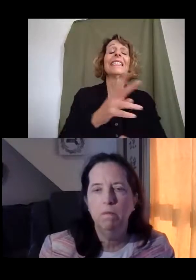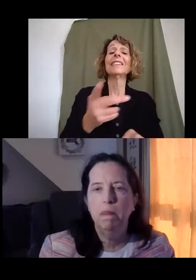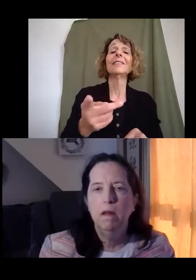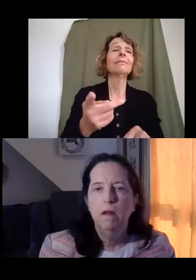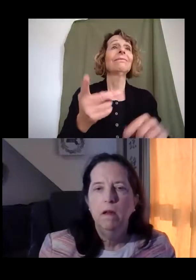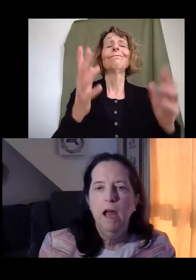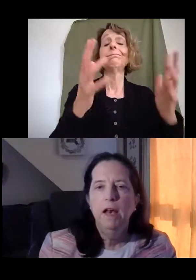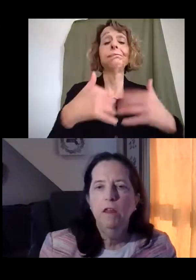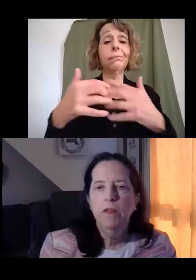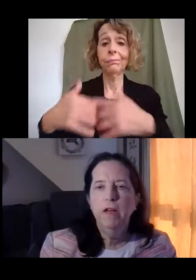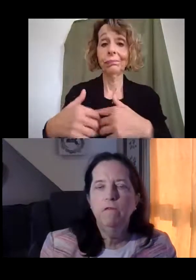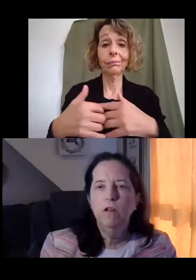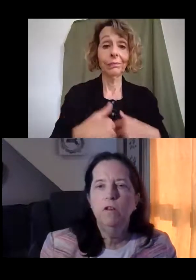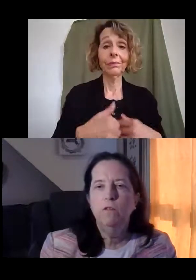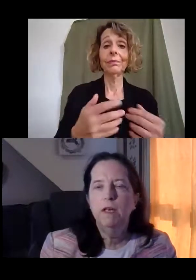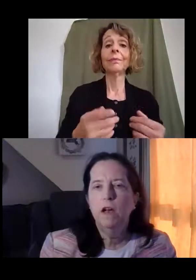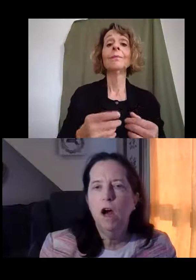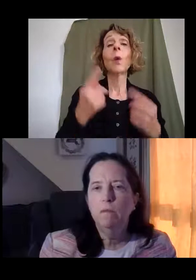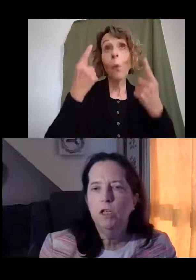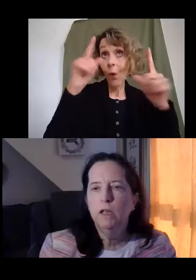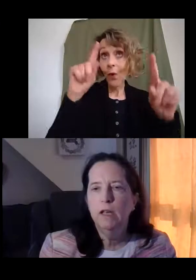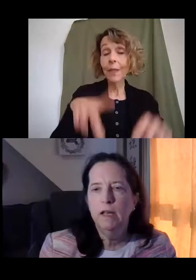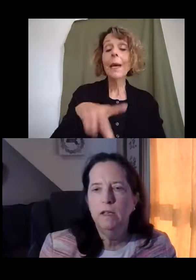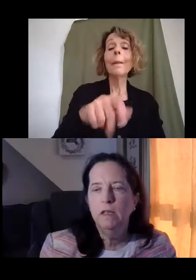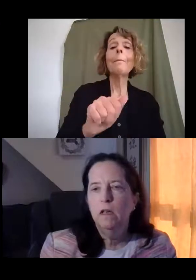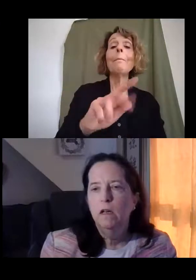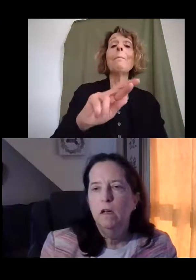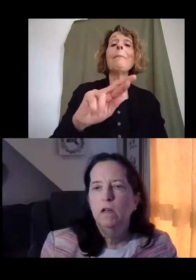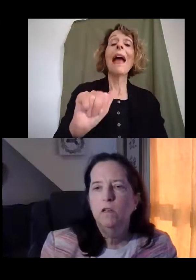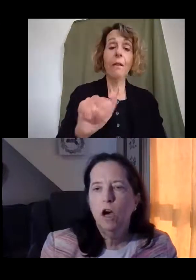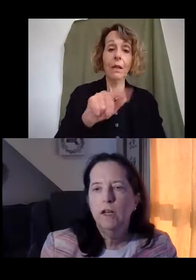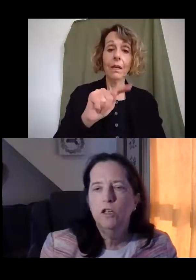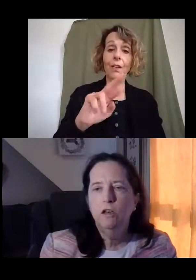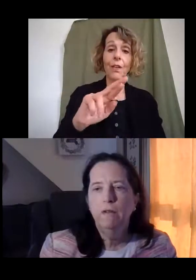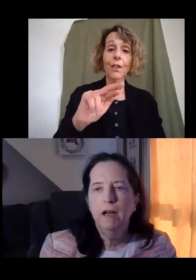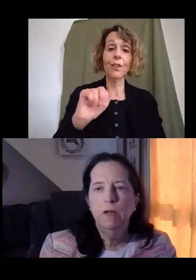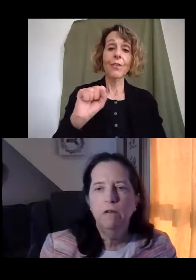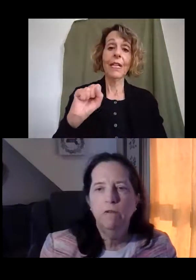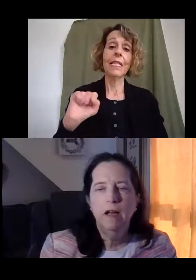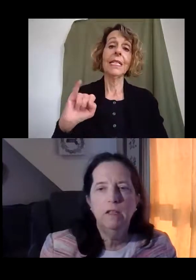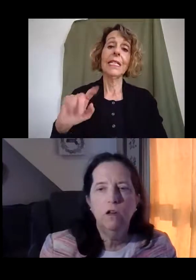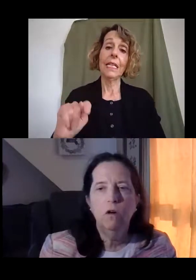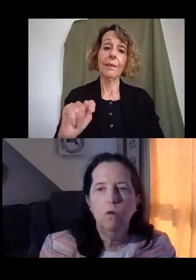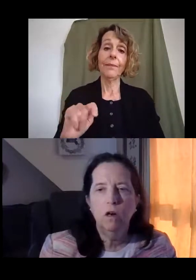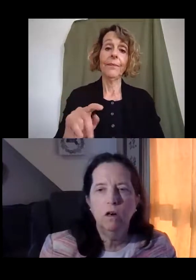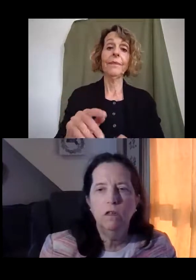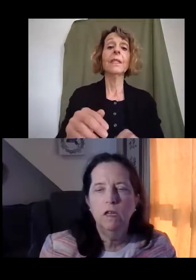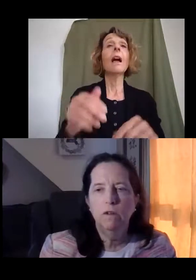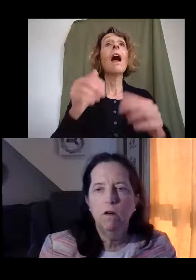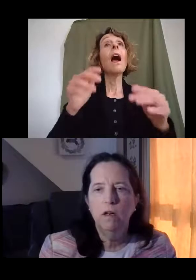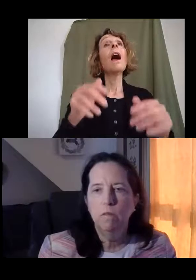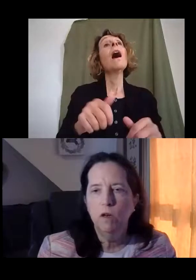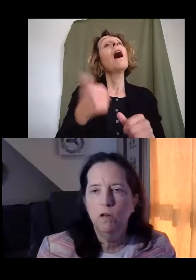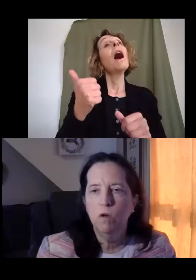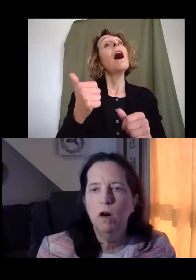people. Another thing for you to do as an option is talking to your family and friends and coworkers if